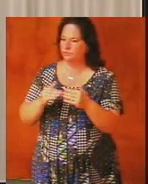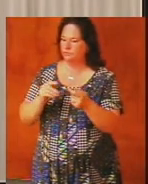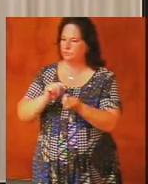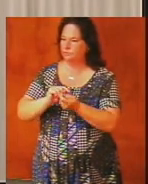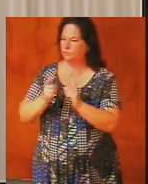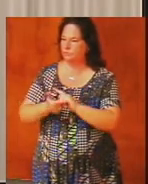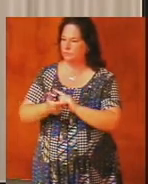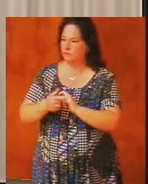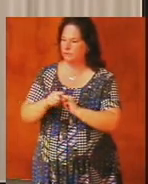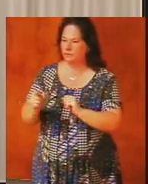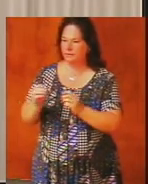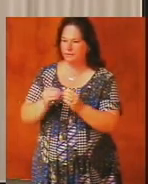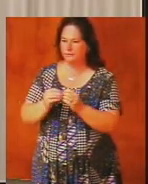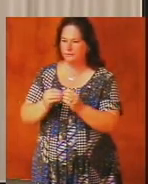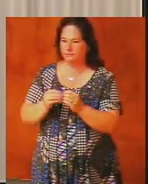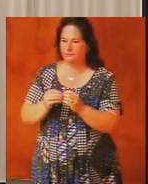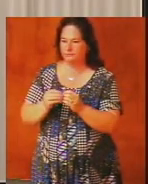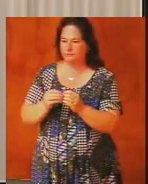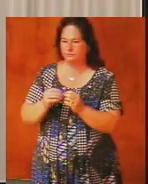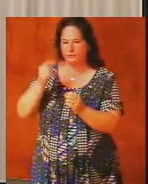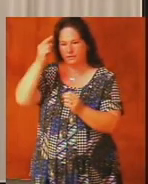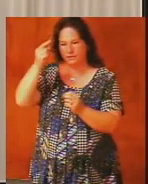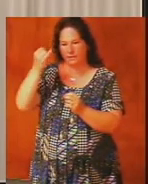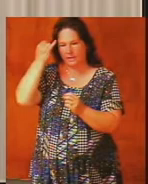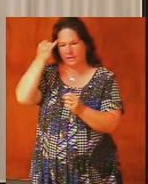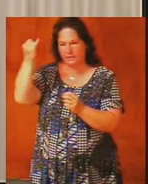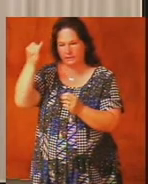and they are more thought for thought